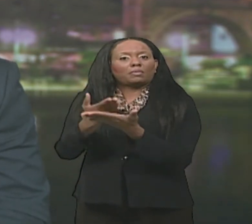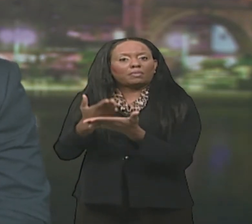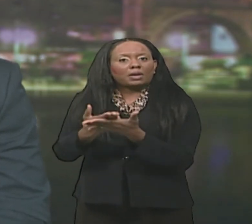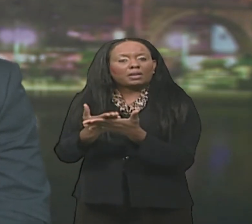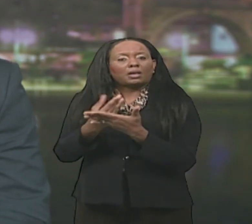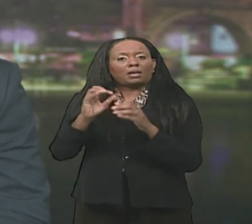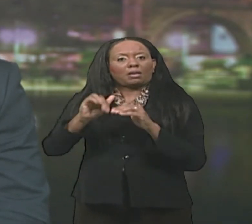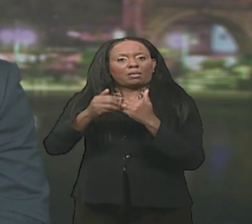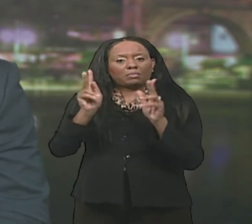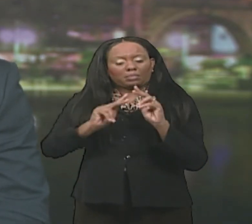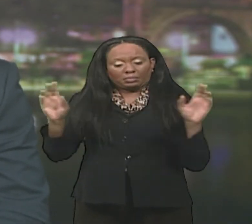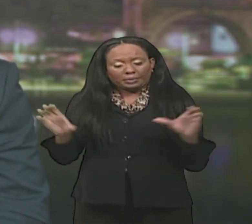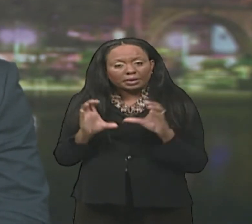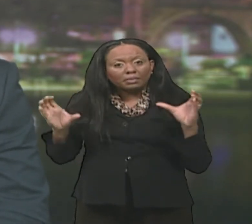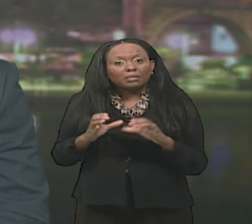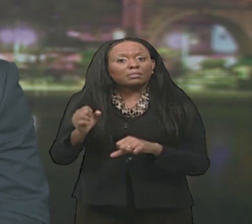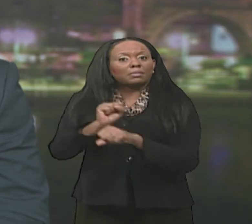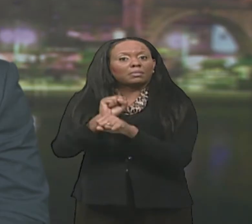conduct in the workplace.